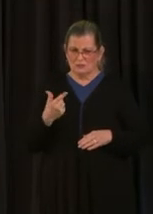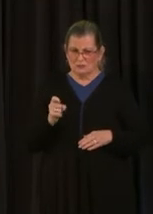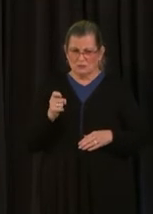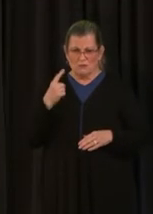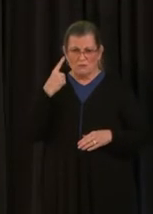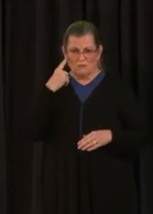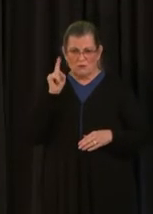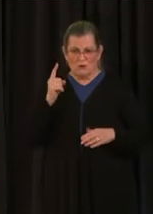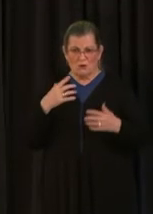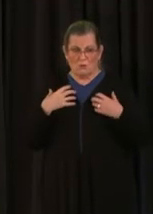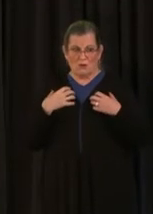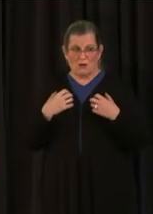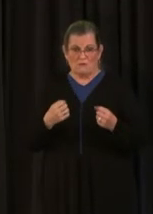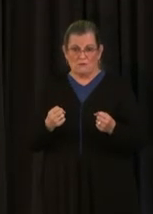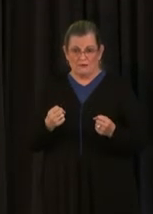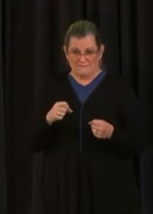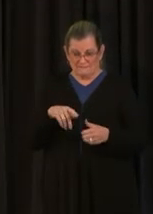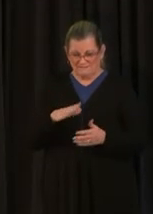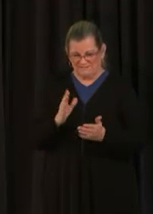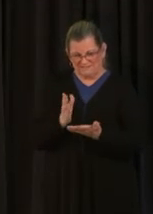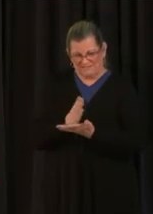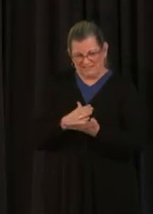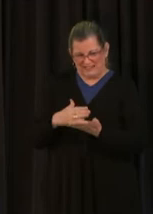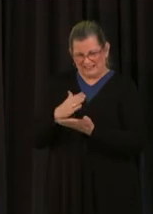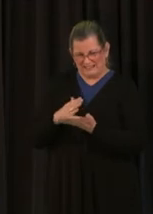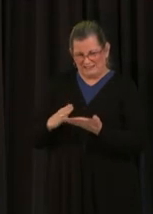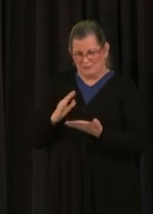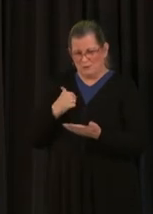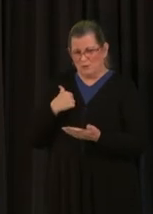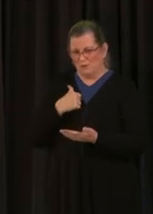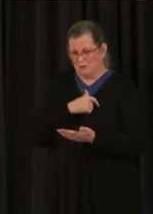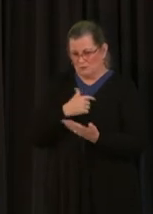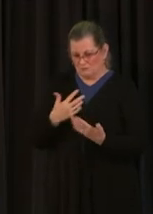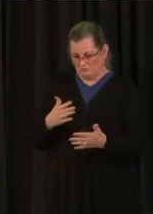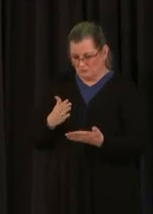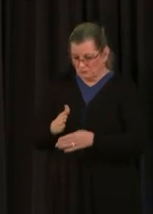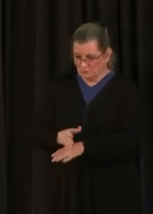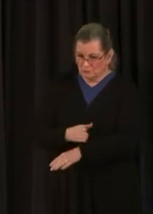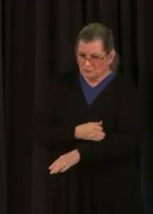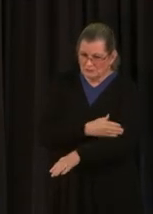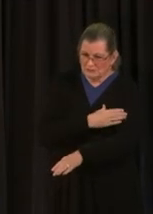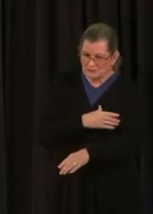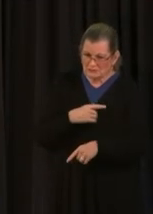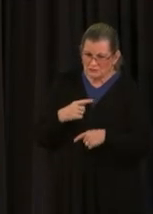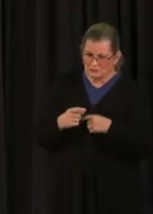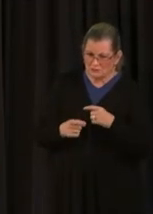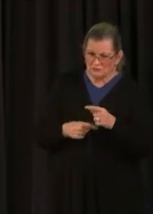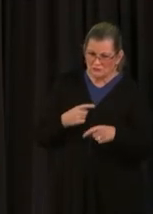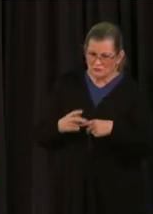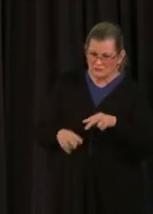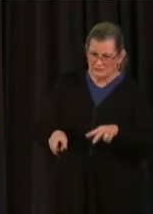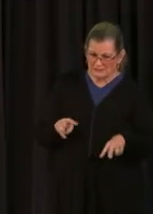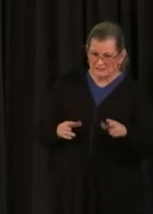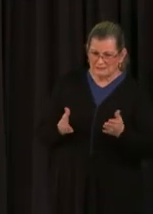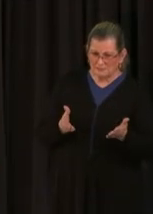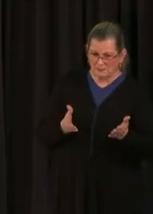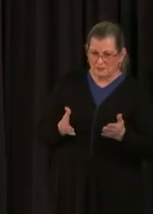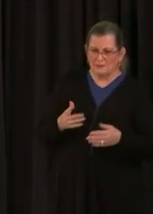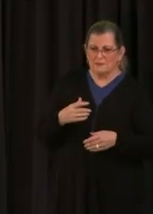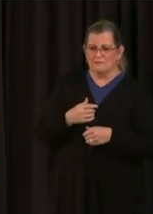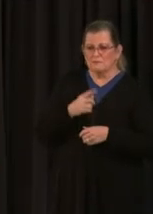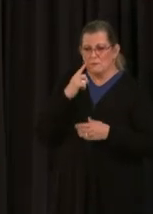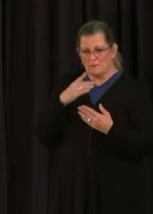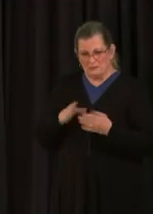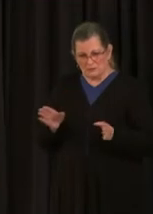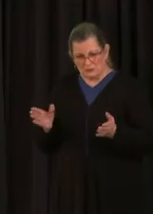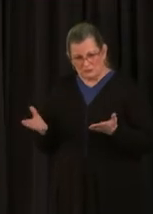operators from our passengers. This serves both as a protective measure for the event